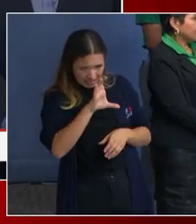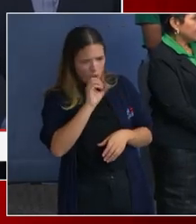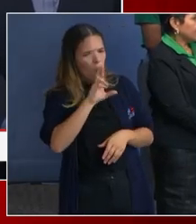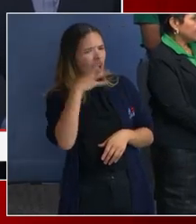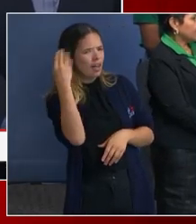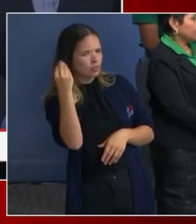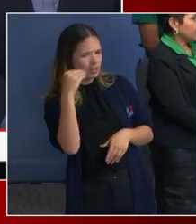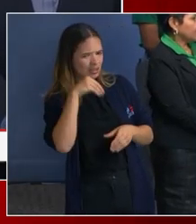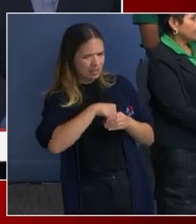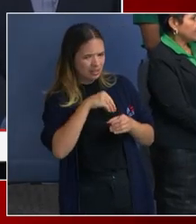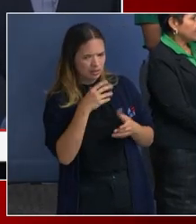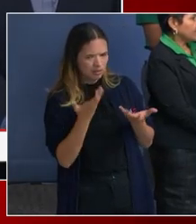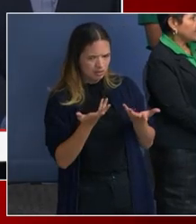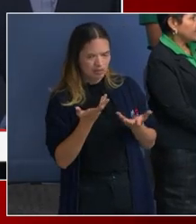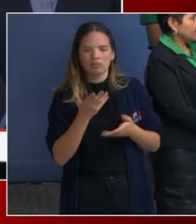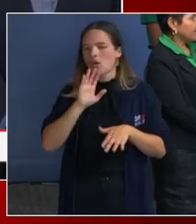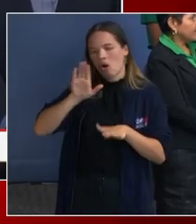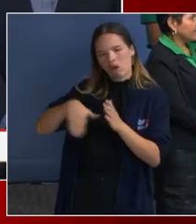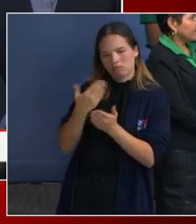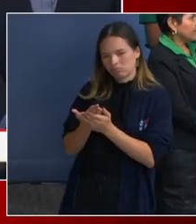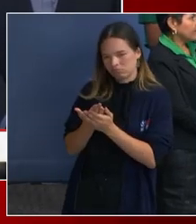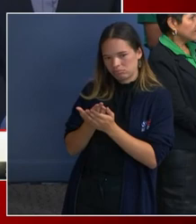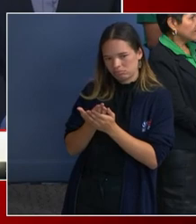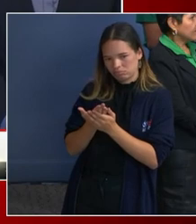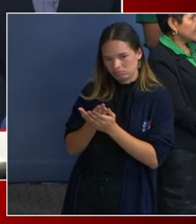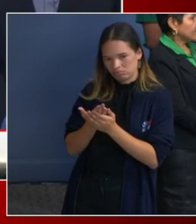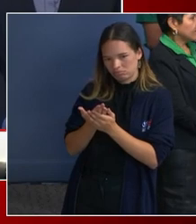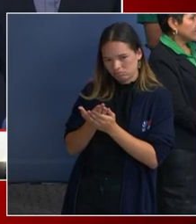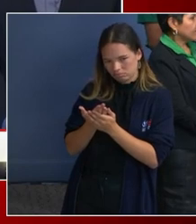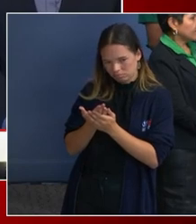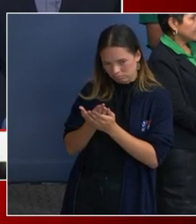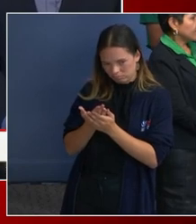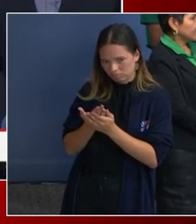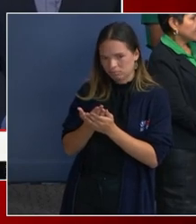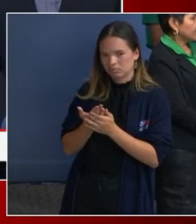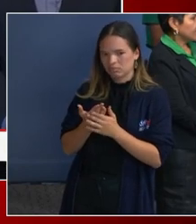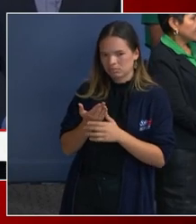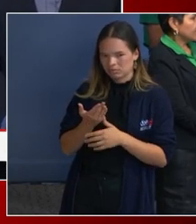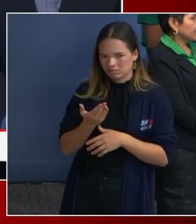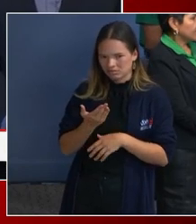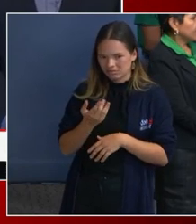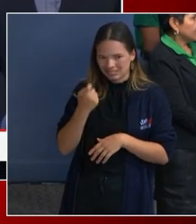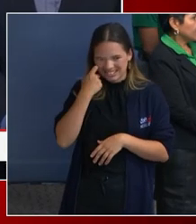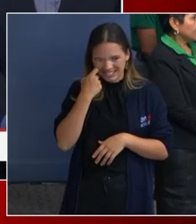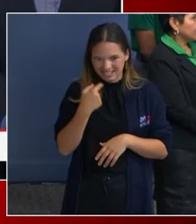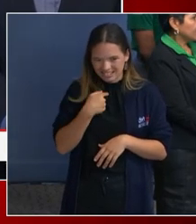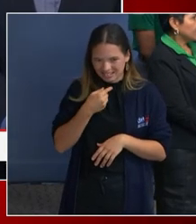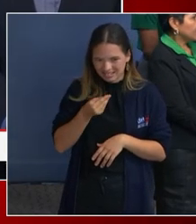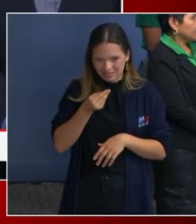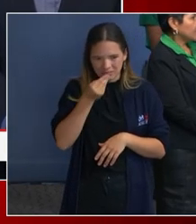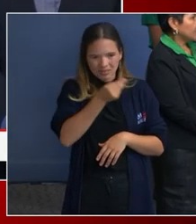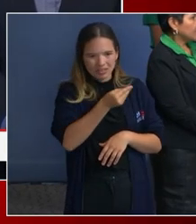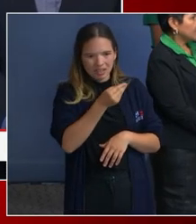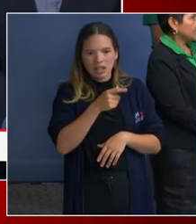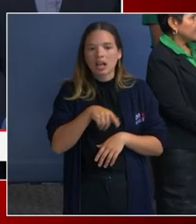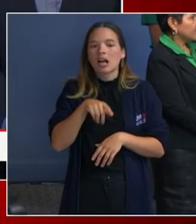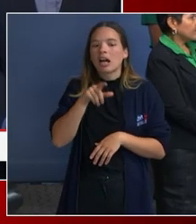Is that breaking news that we're interested in? What's that? What the Director Zeilinger just. 94